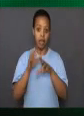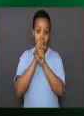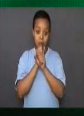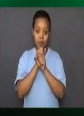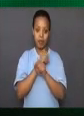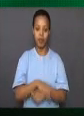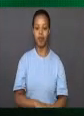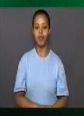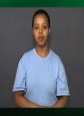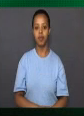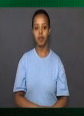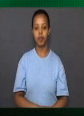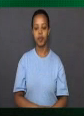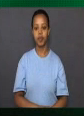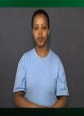Time's up.